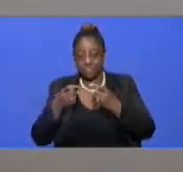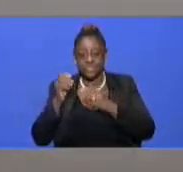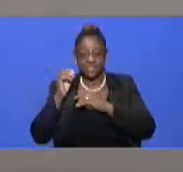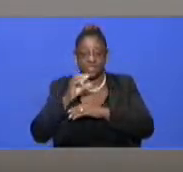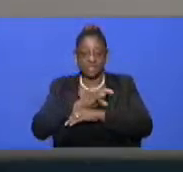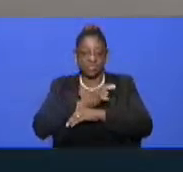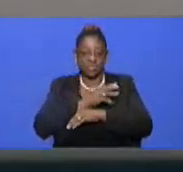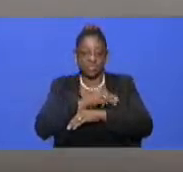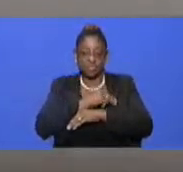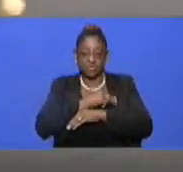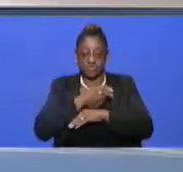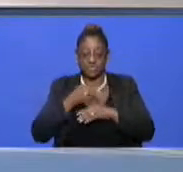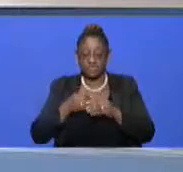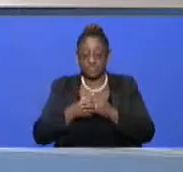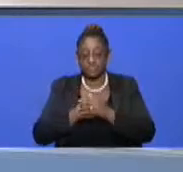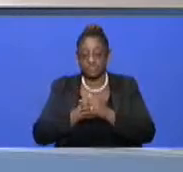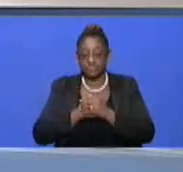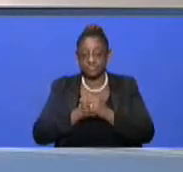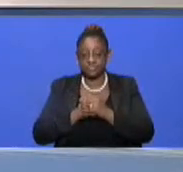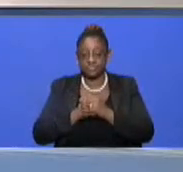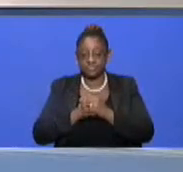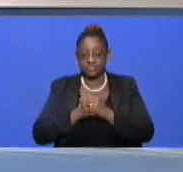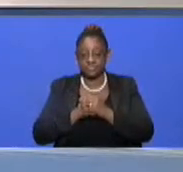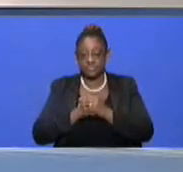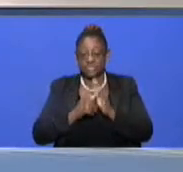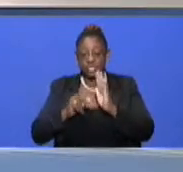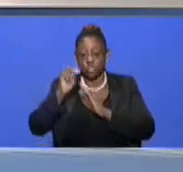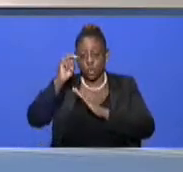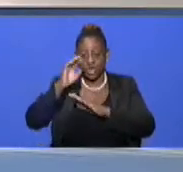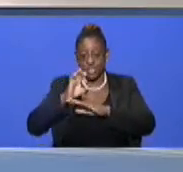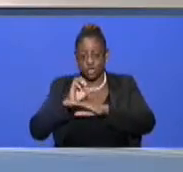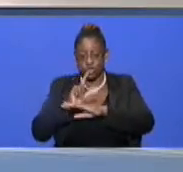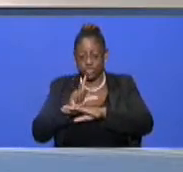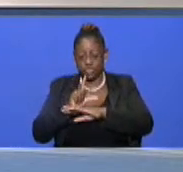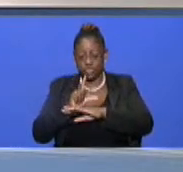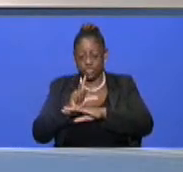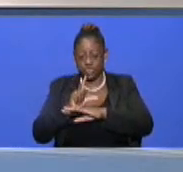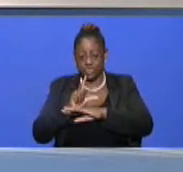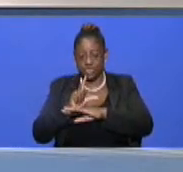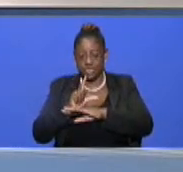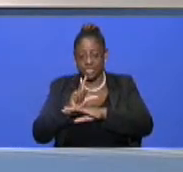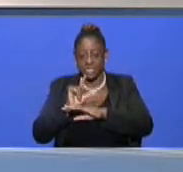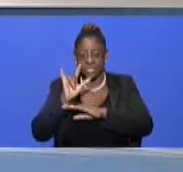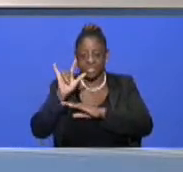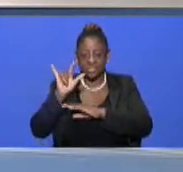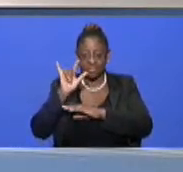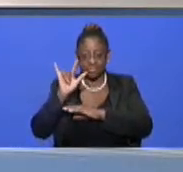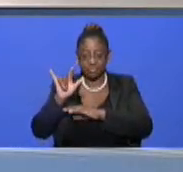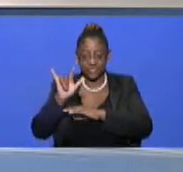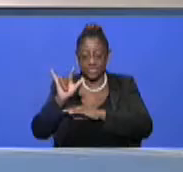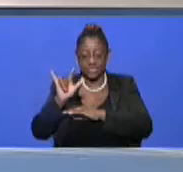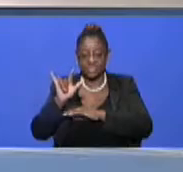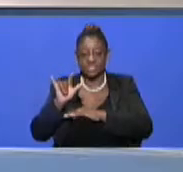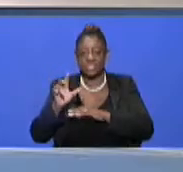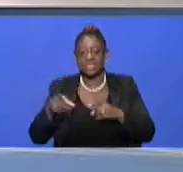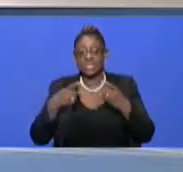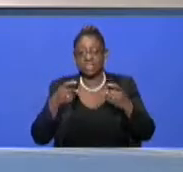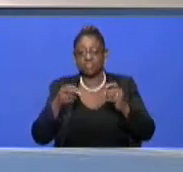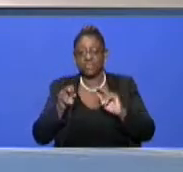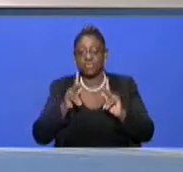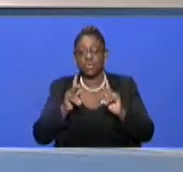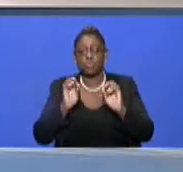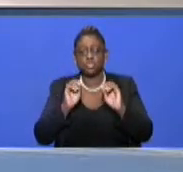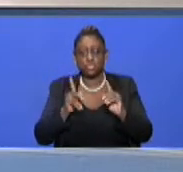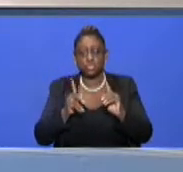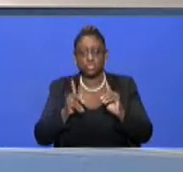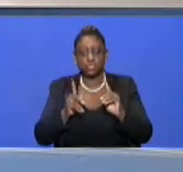I'm Cleopatra Murphy. The North Eleuthera Airport Town Hall afforded residents an opportunity to voice their concerns